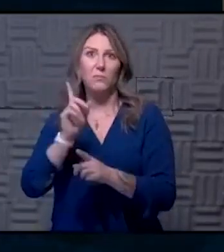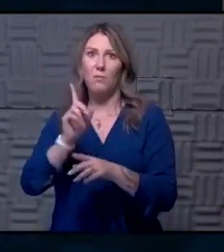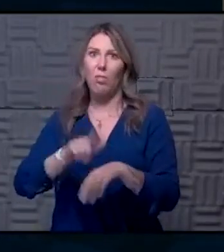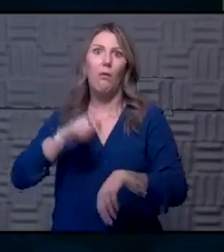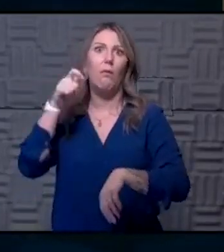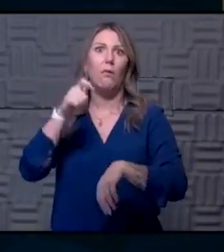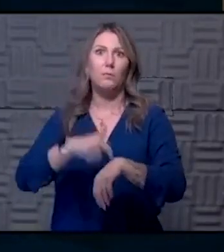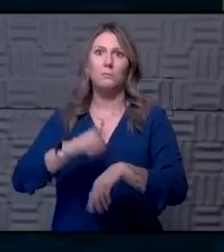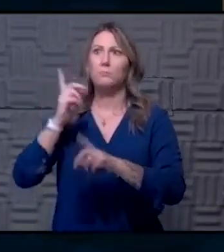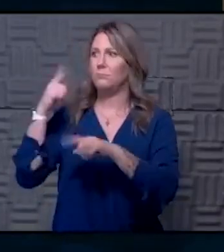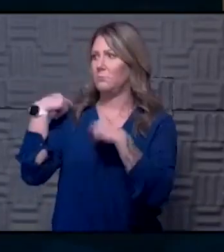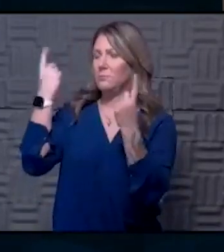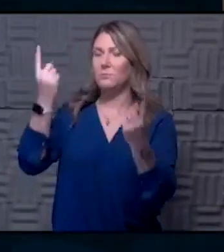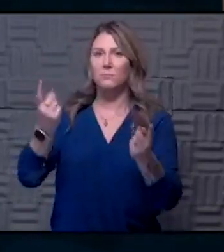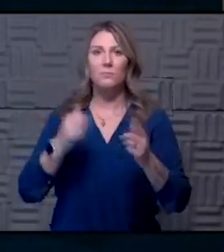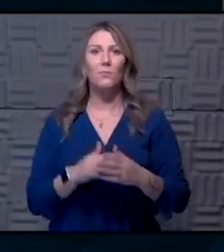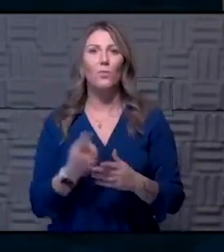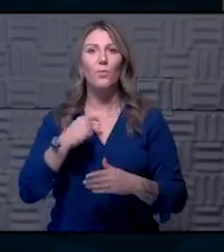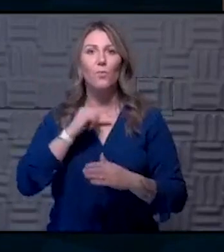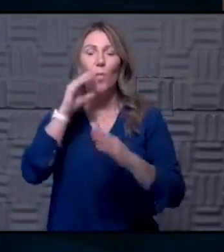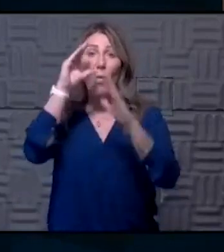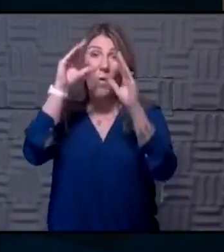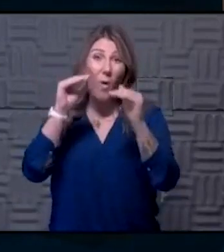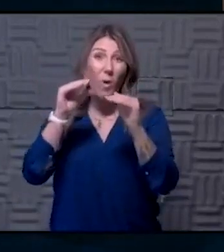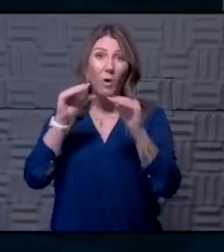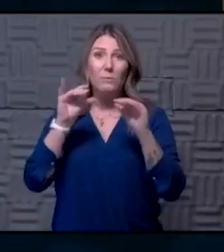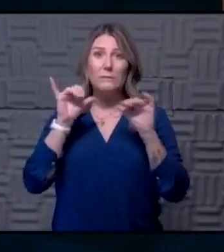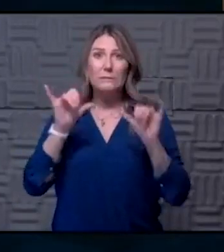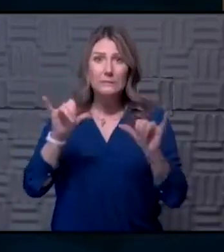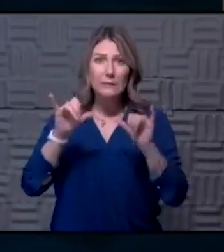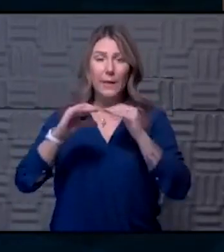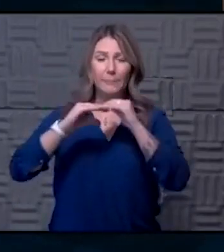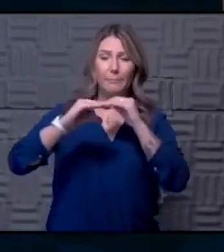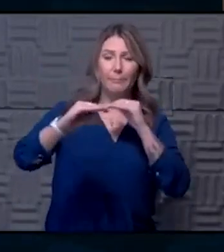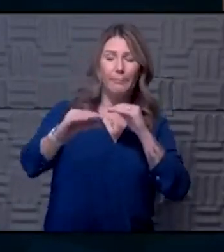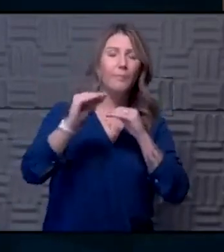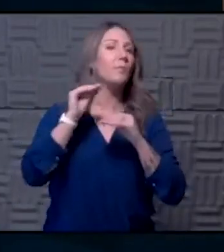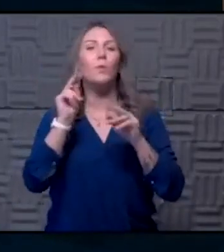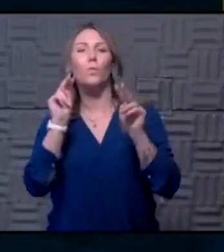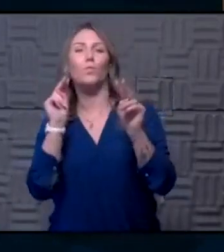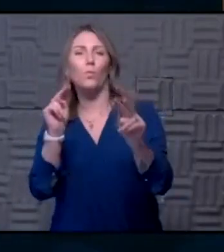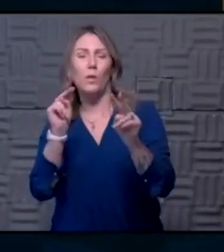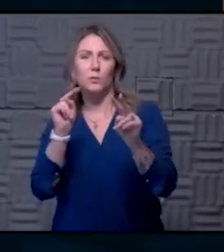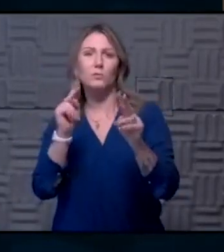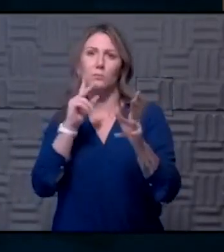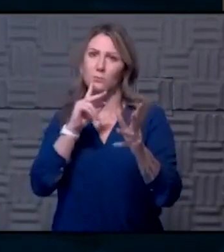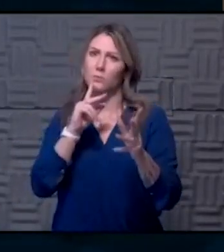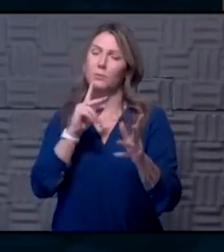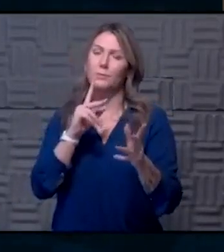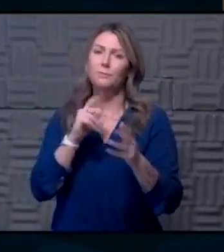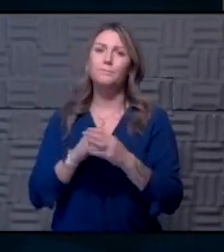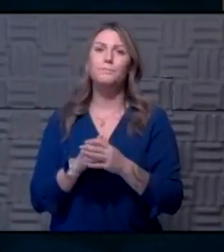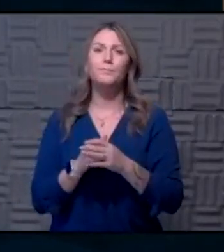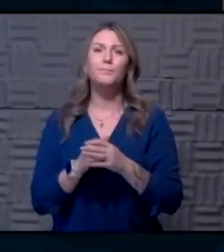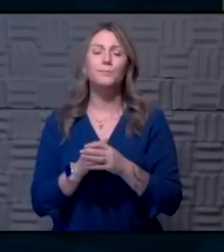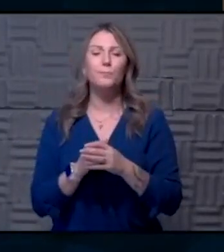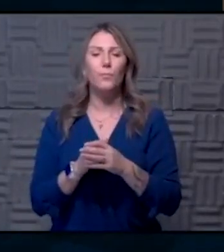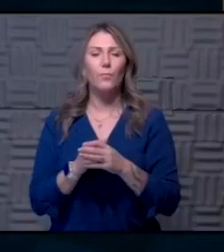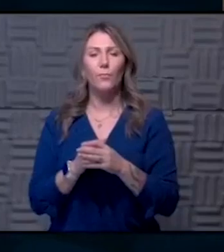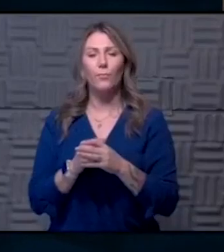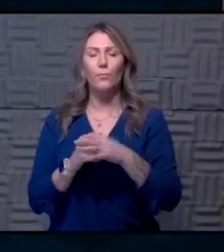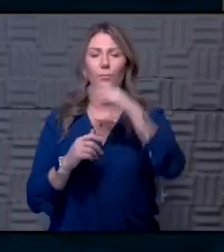time. We're hoping that will continue, and just watching it very closely.